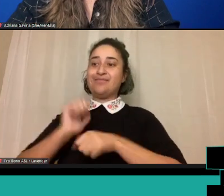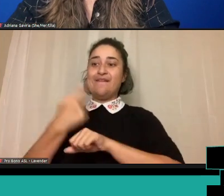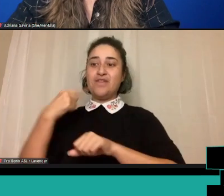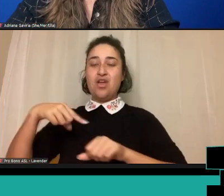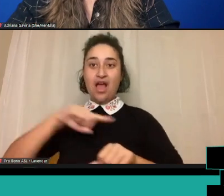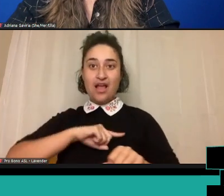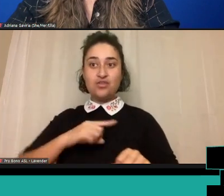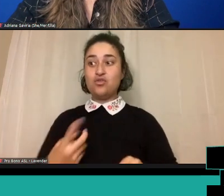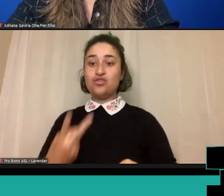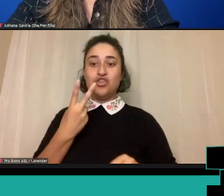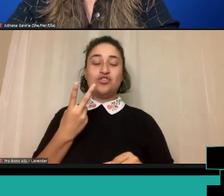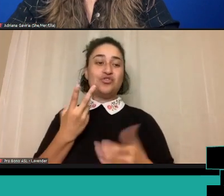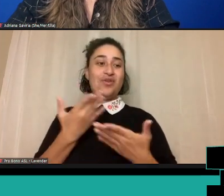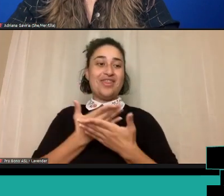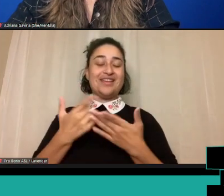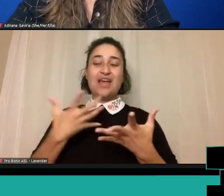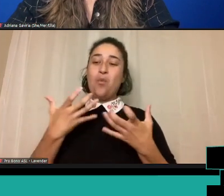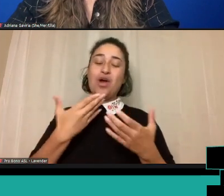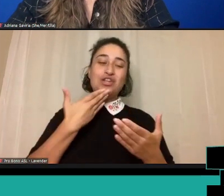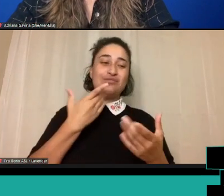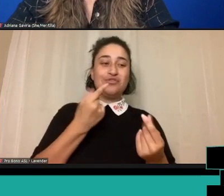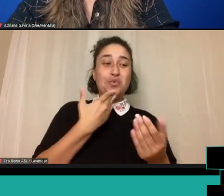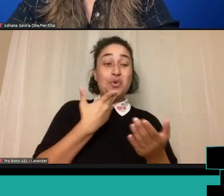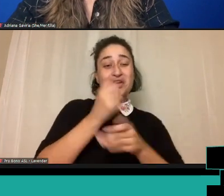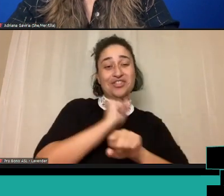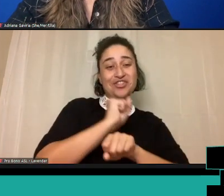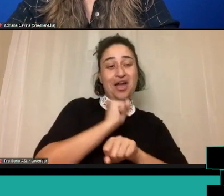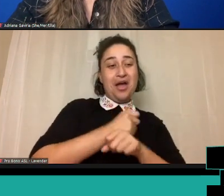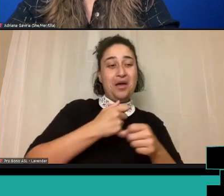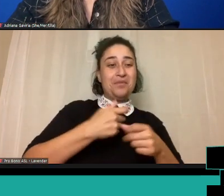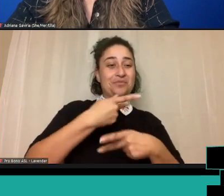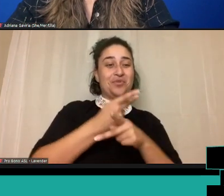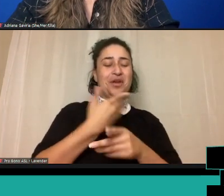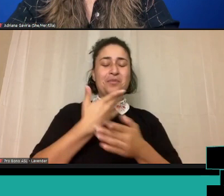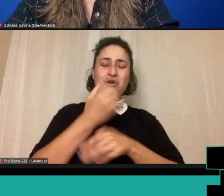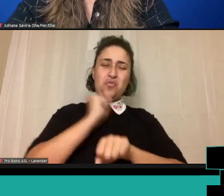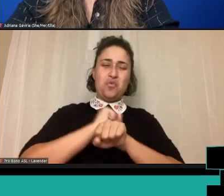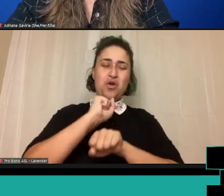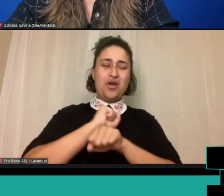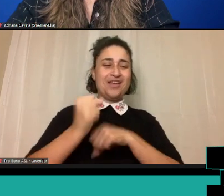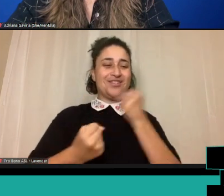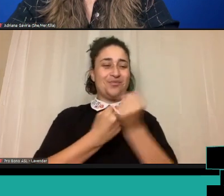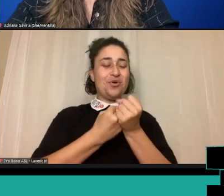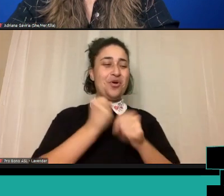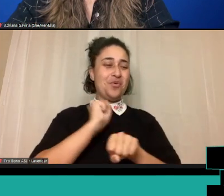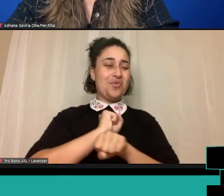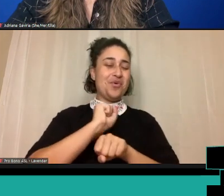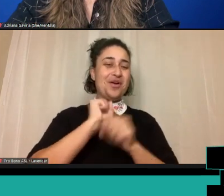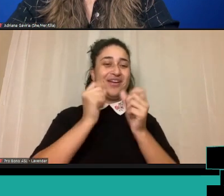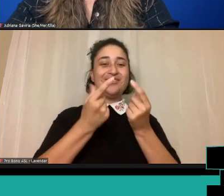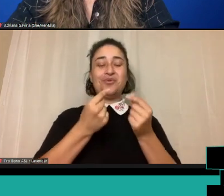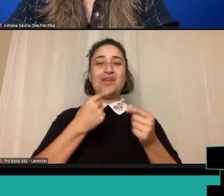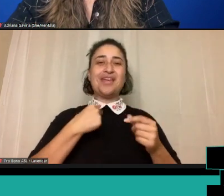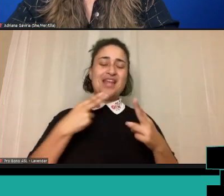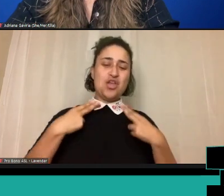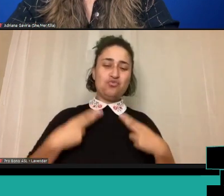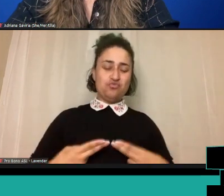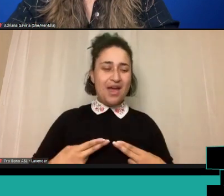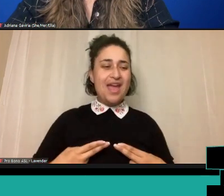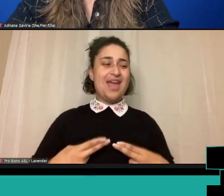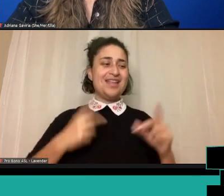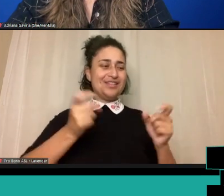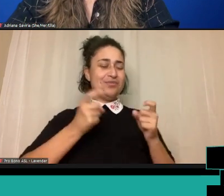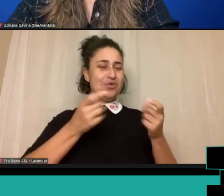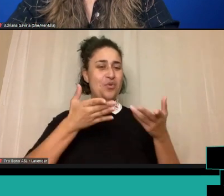I wanna do well in this position and program great work, and support work being done in a humane and celebratory